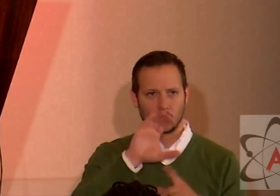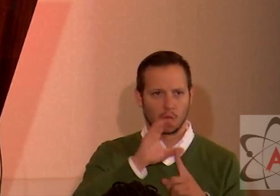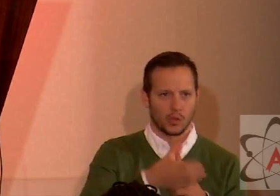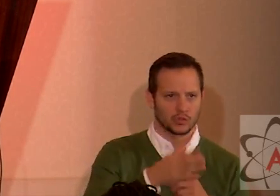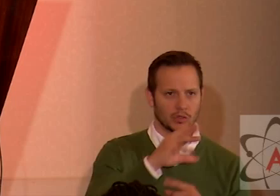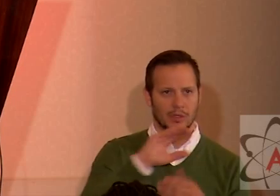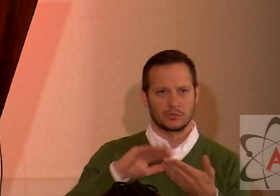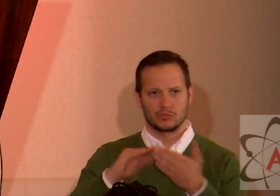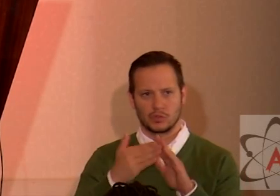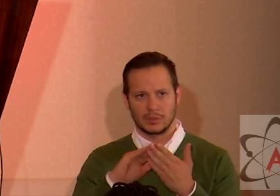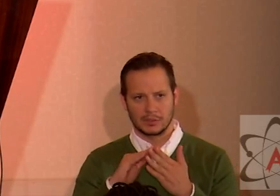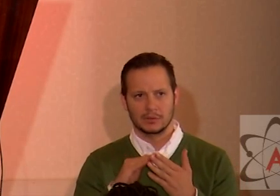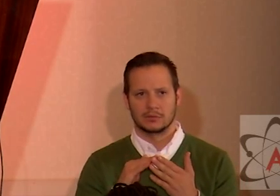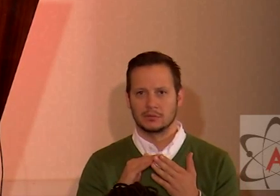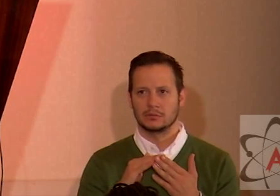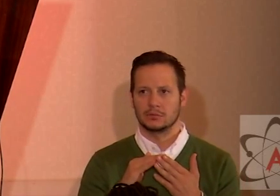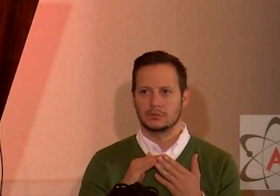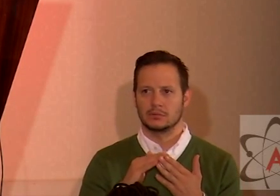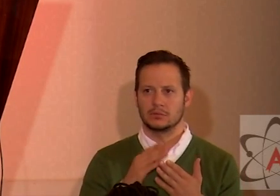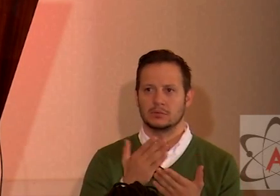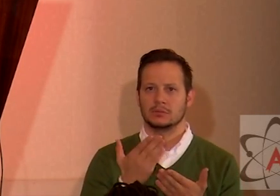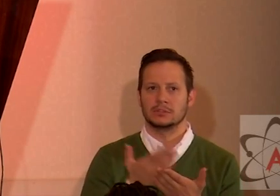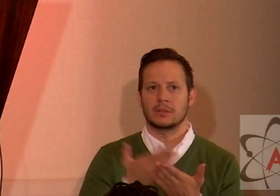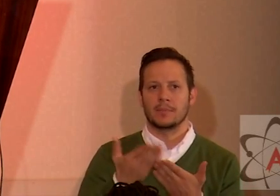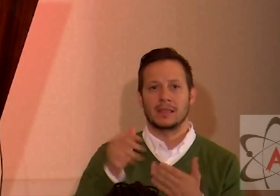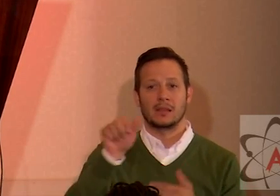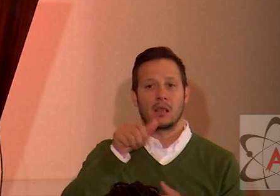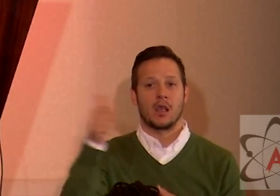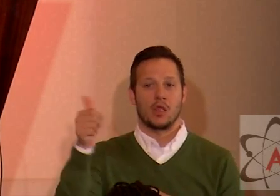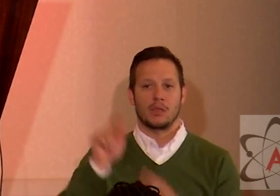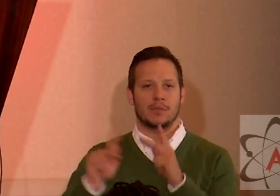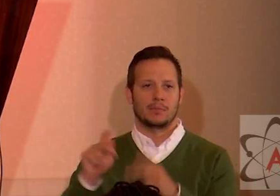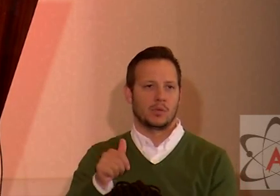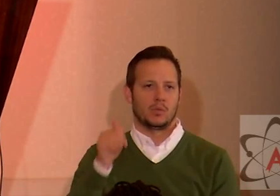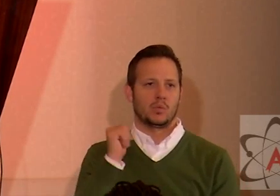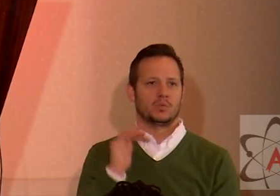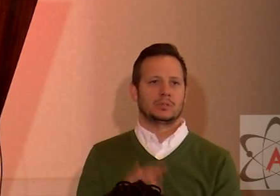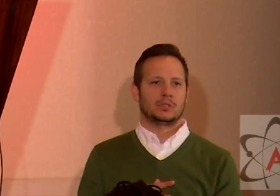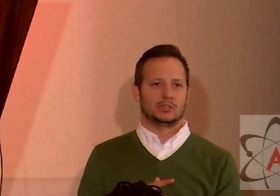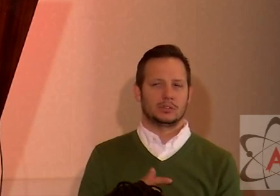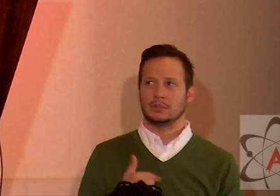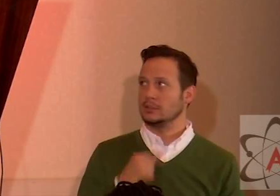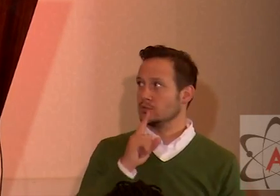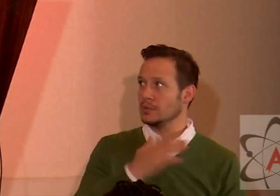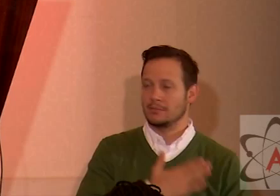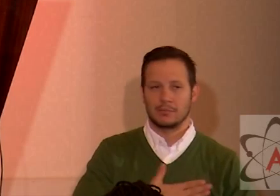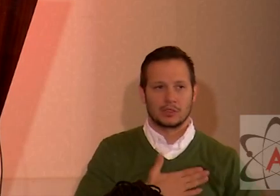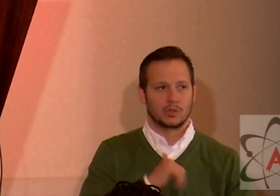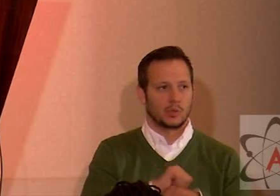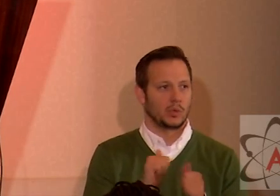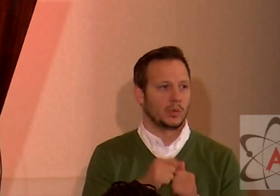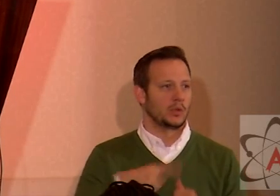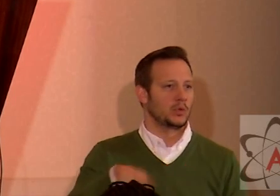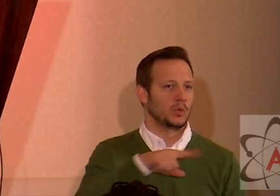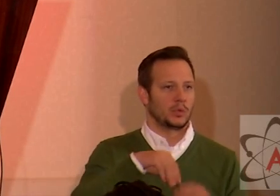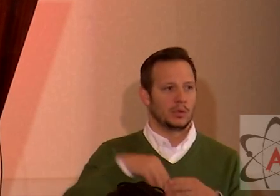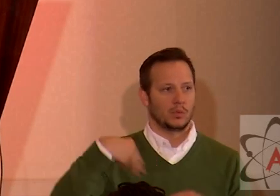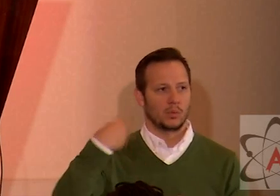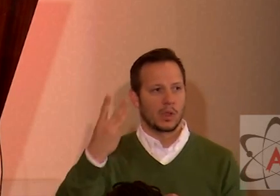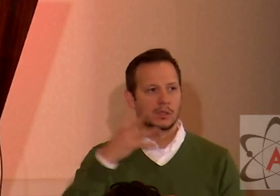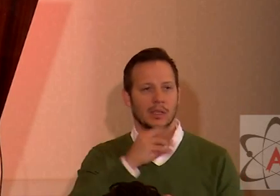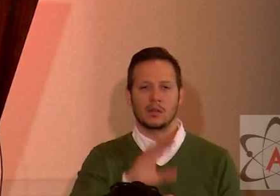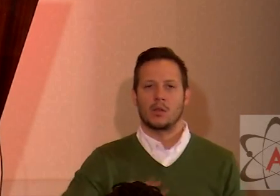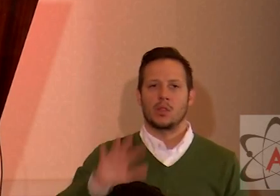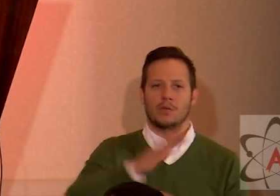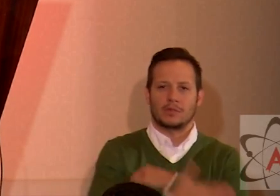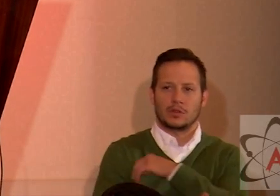communities, something most other movements do not touch. It's a pleasure to work with you in Washington and around the country, with you